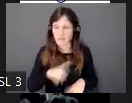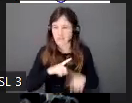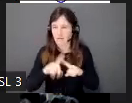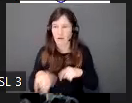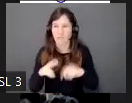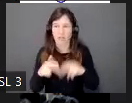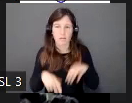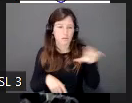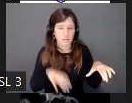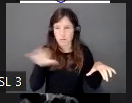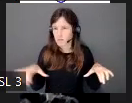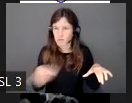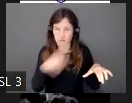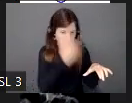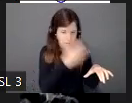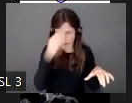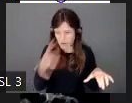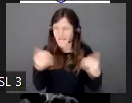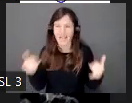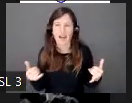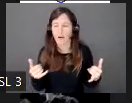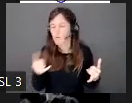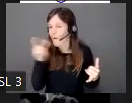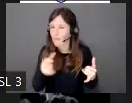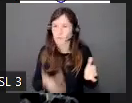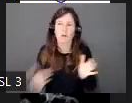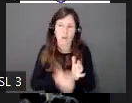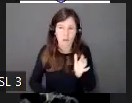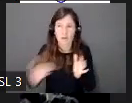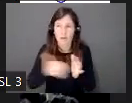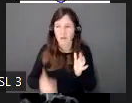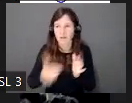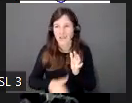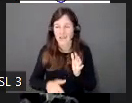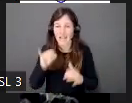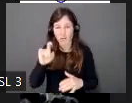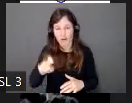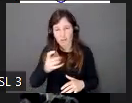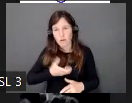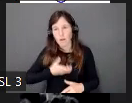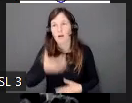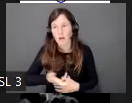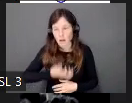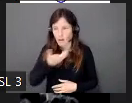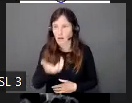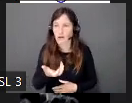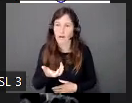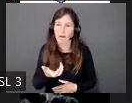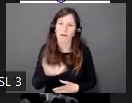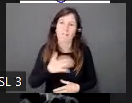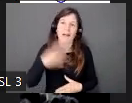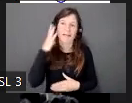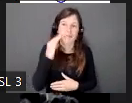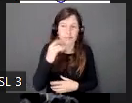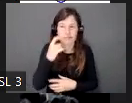and tell your story over and over and over, therefore becoming a victim again and again and again.